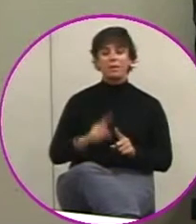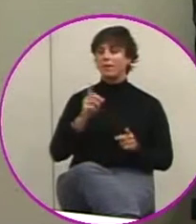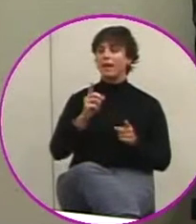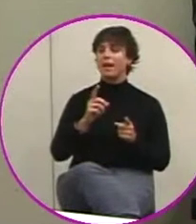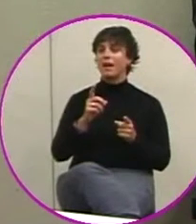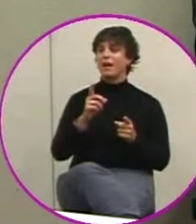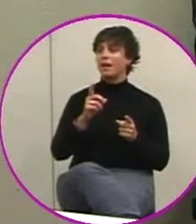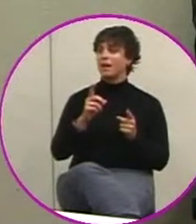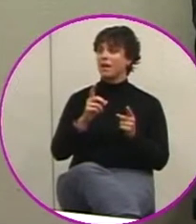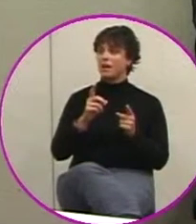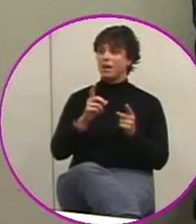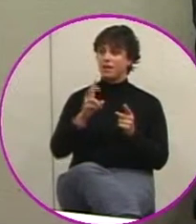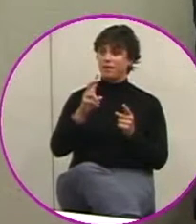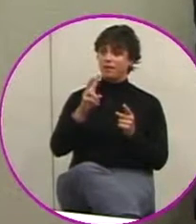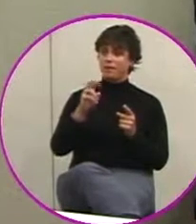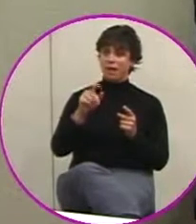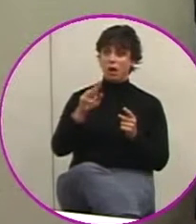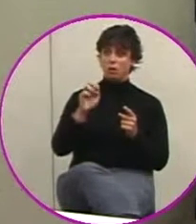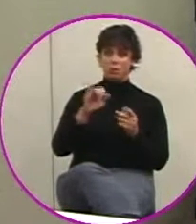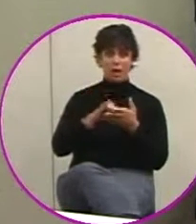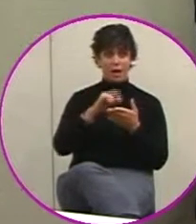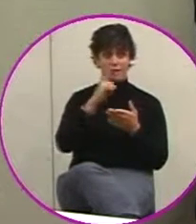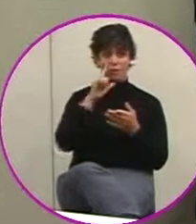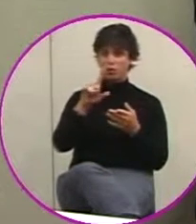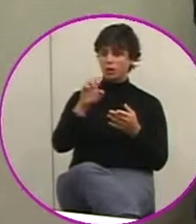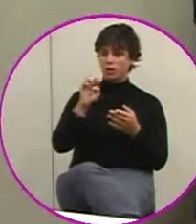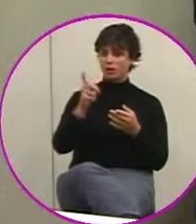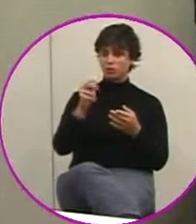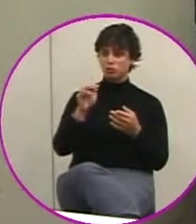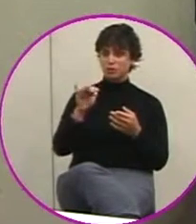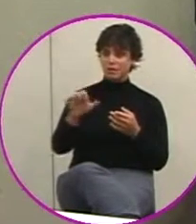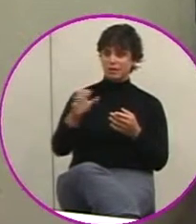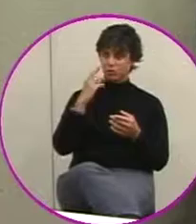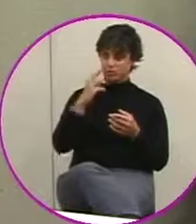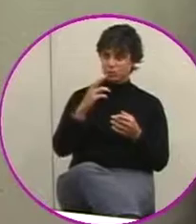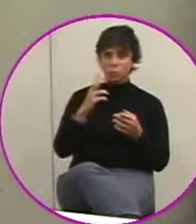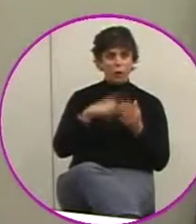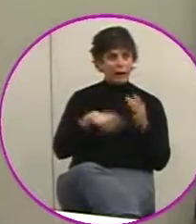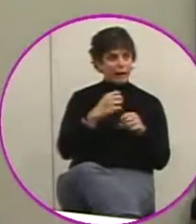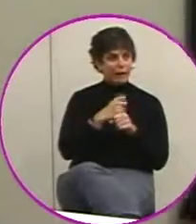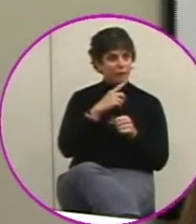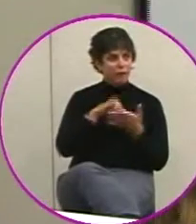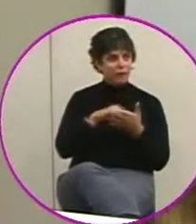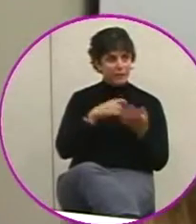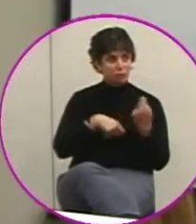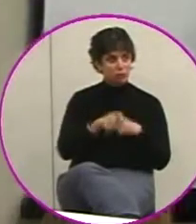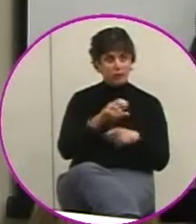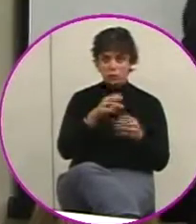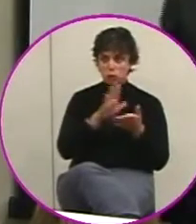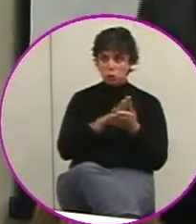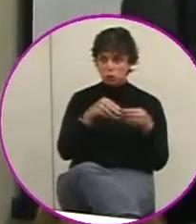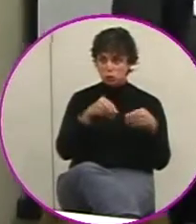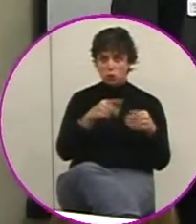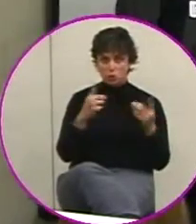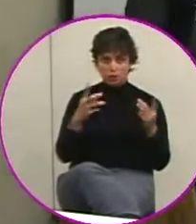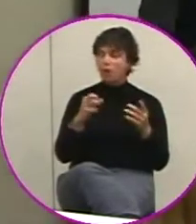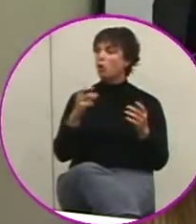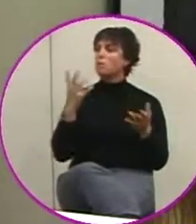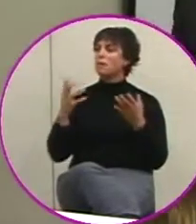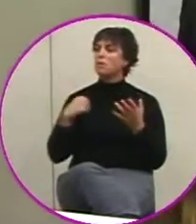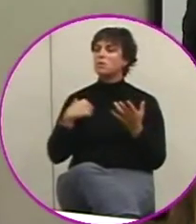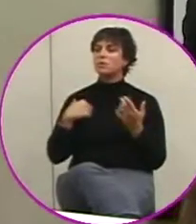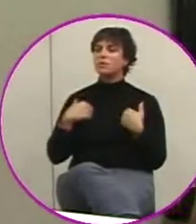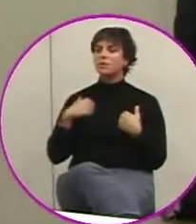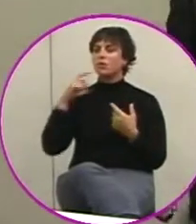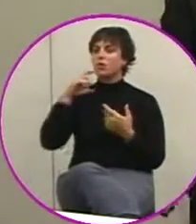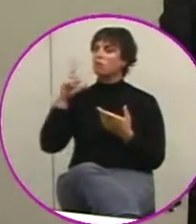for extrinsic reasons. What can I get from it? Can I trade it in at the school store? Can I get something for it? Or it may be, I was